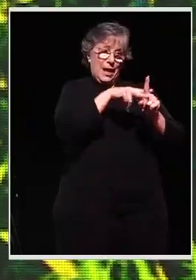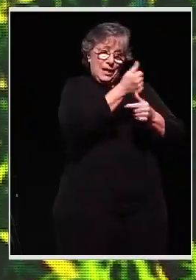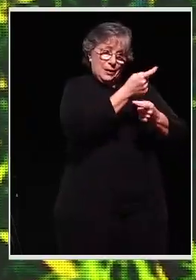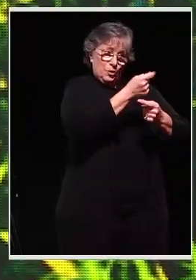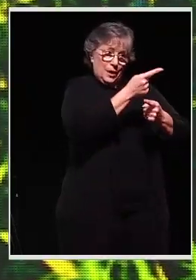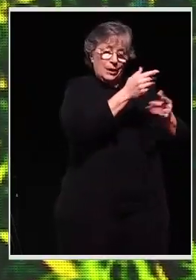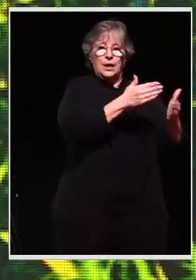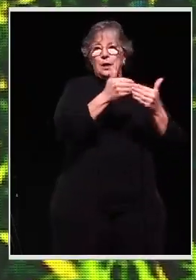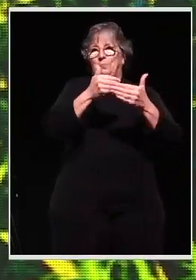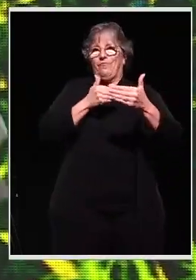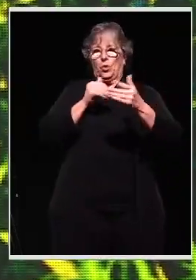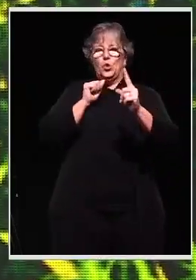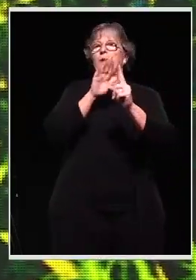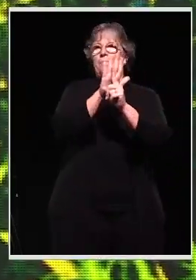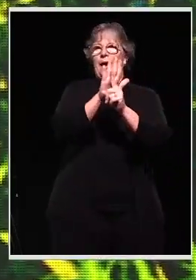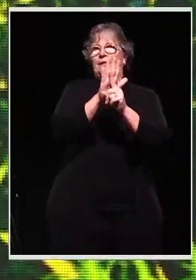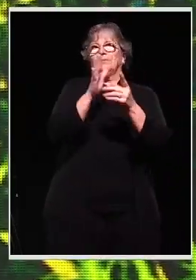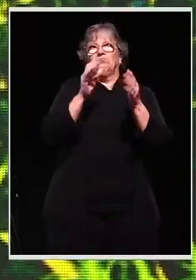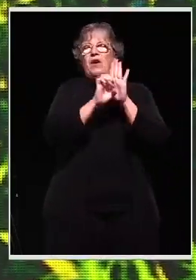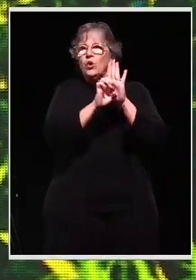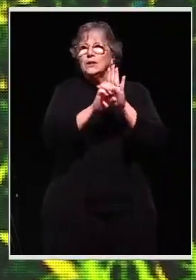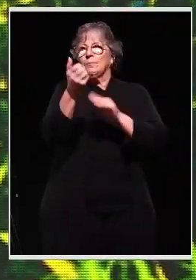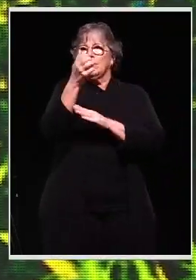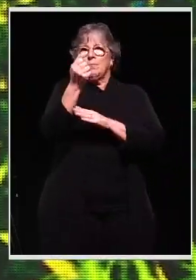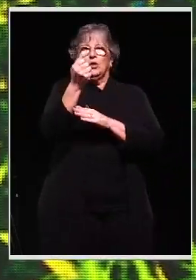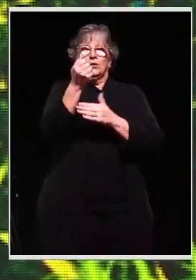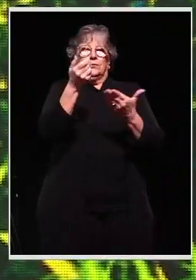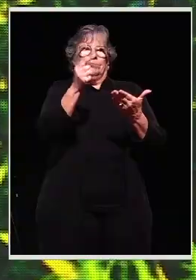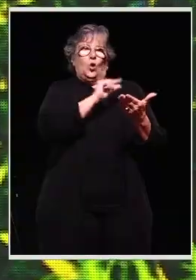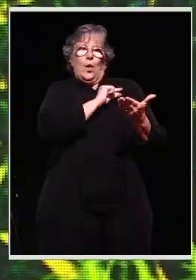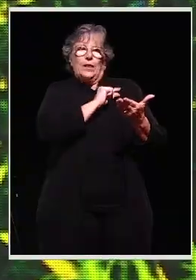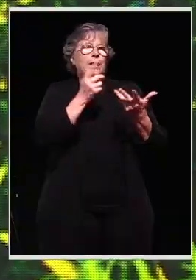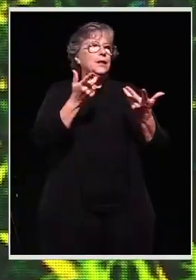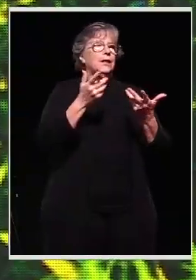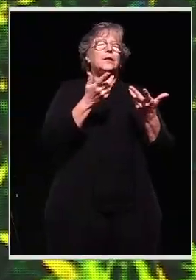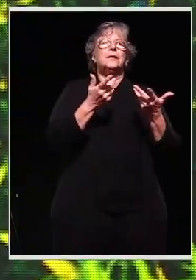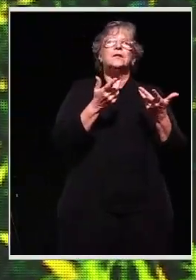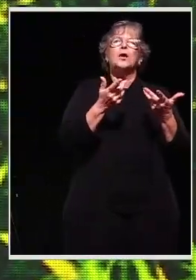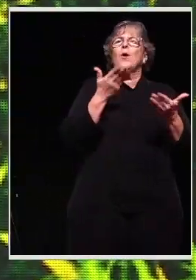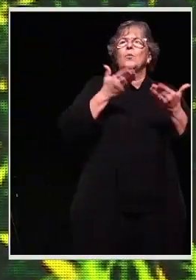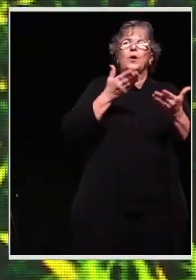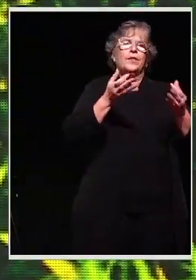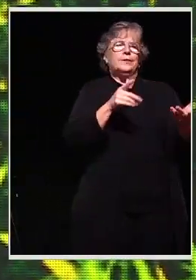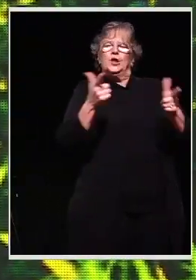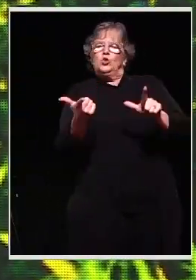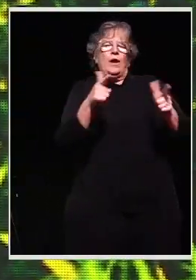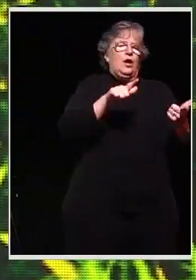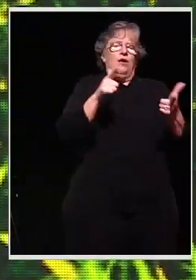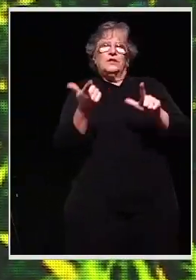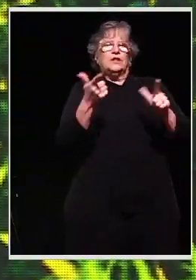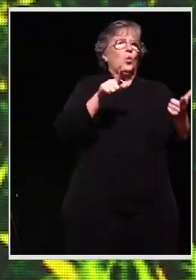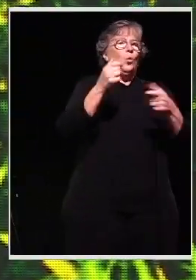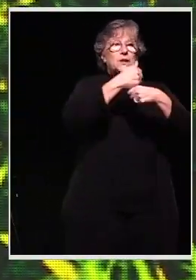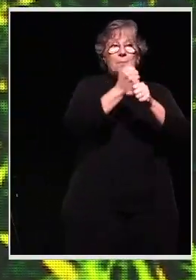impacting, like you said, the milk quality. How can you pile those on and have a greater impact? And then what are those trade-offs? What are the implications for production? How do you